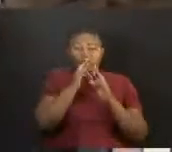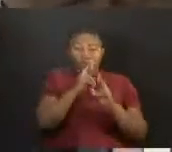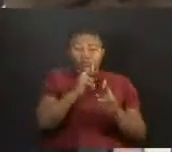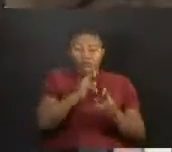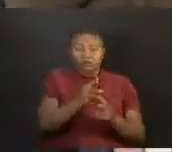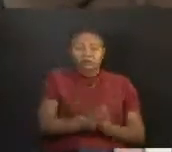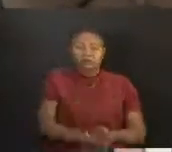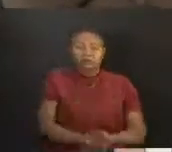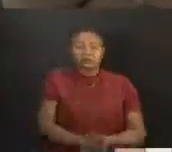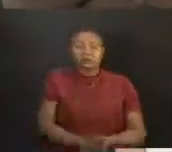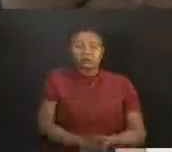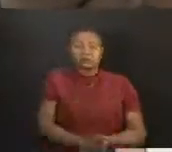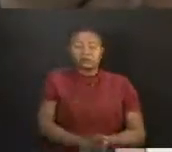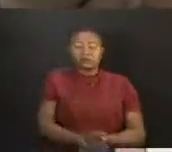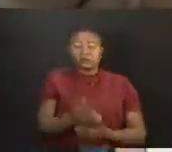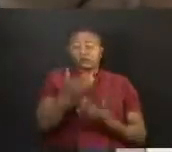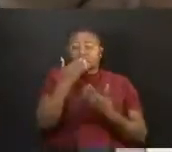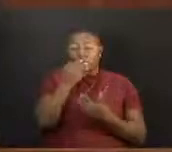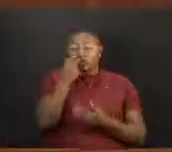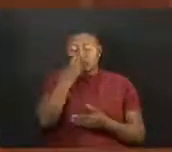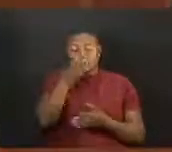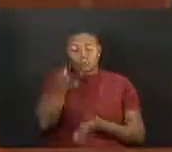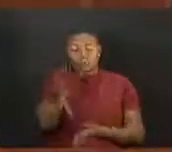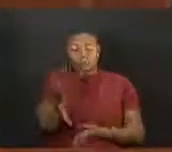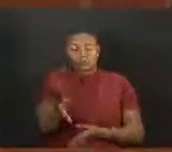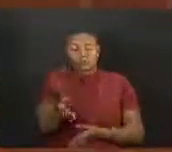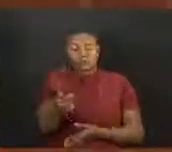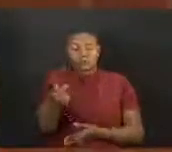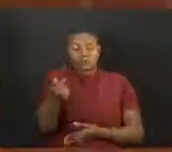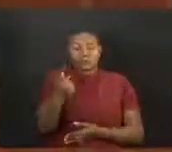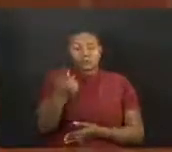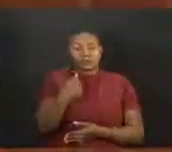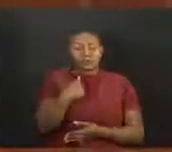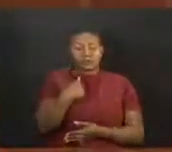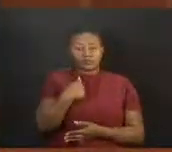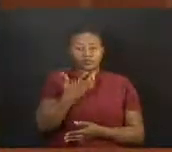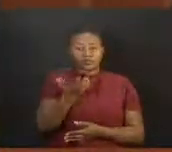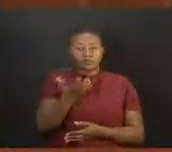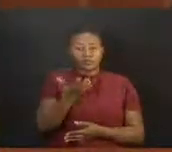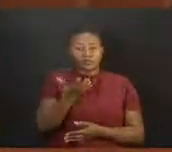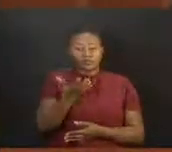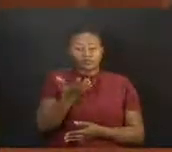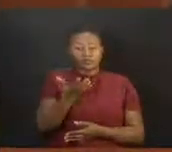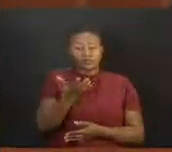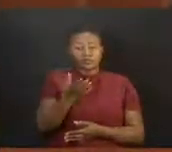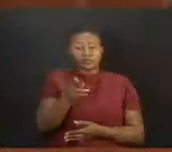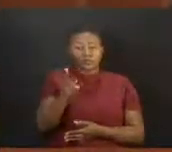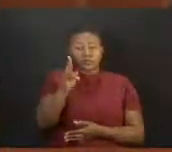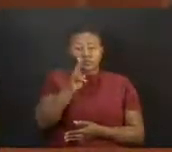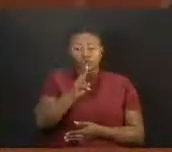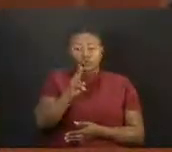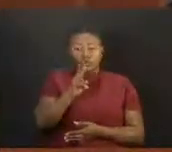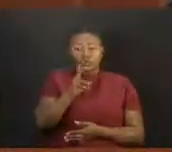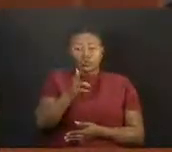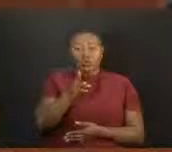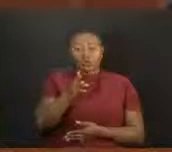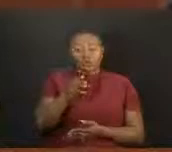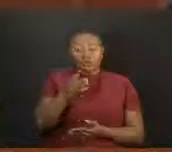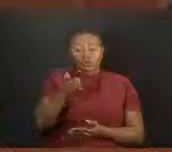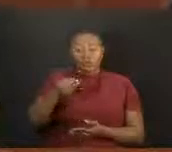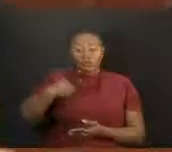much, Mr. Speaker. I would defer to my colleagues, the members of the project